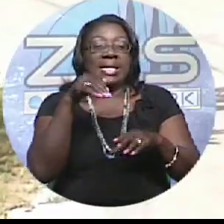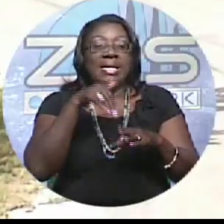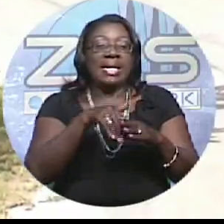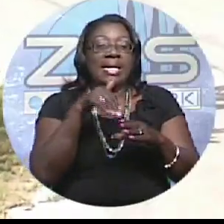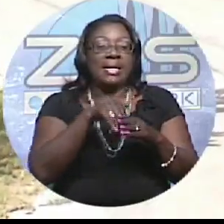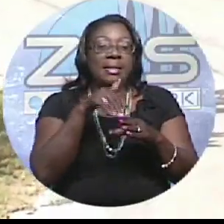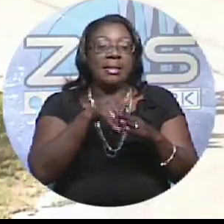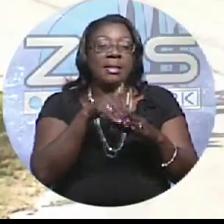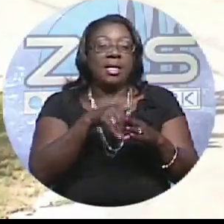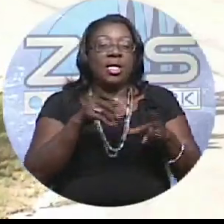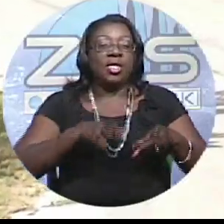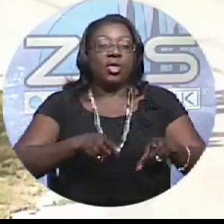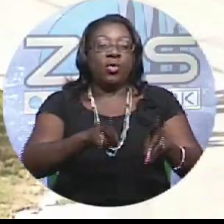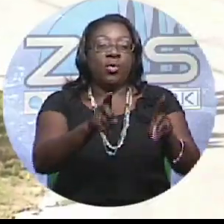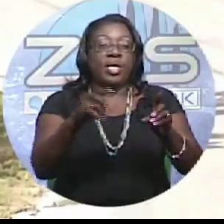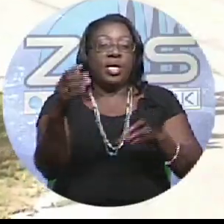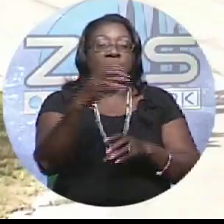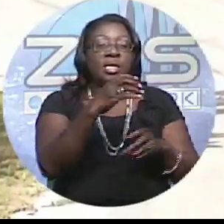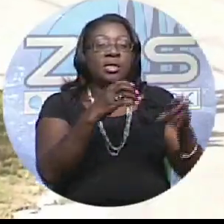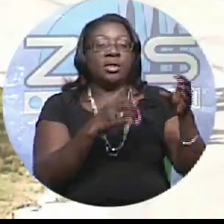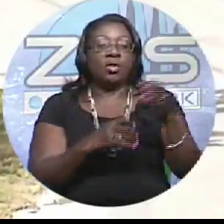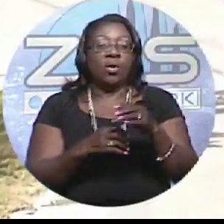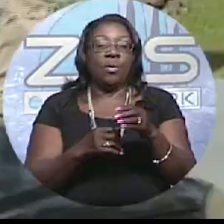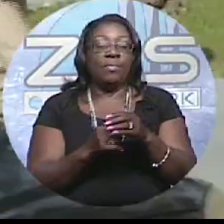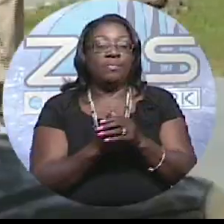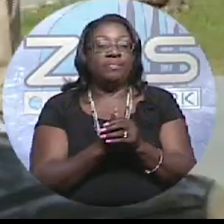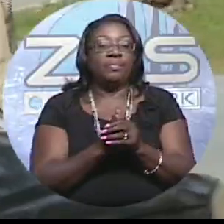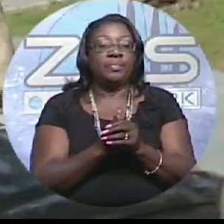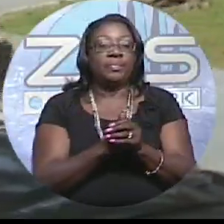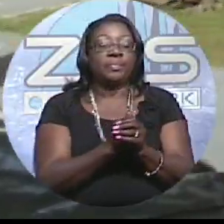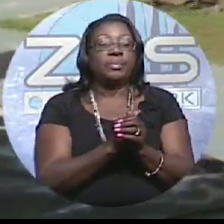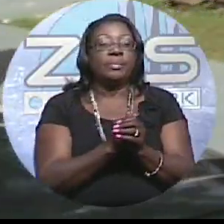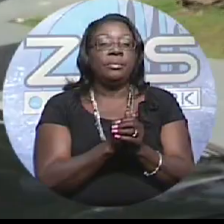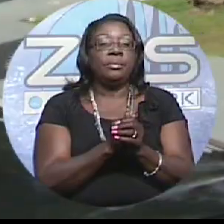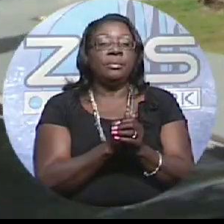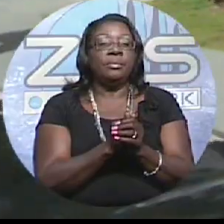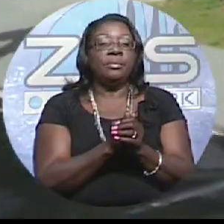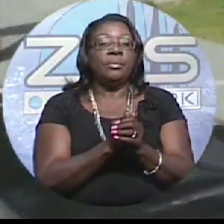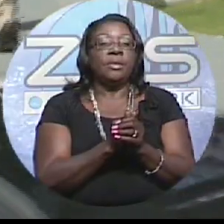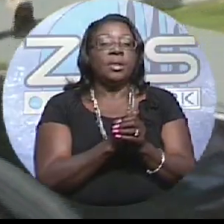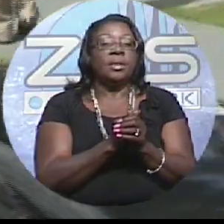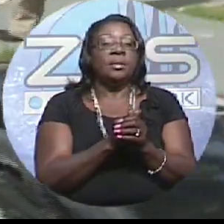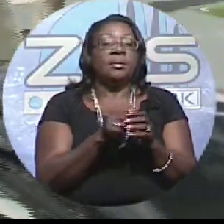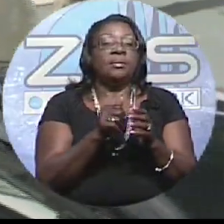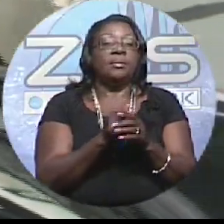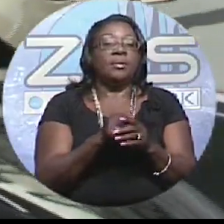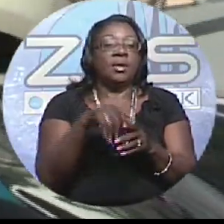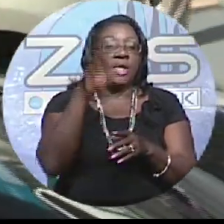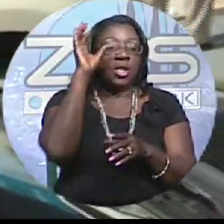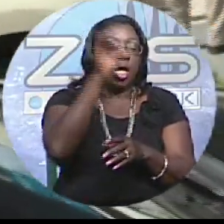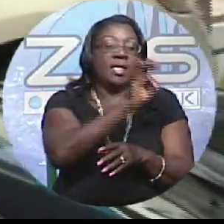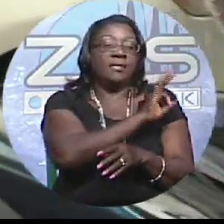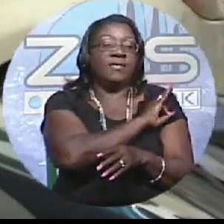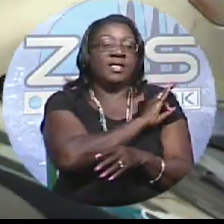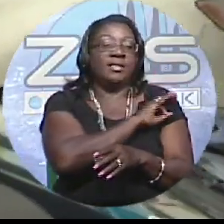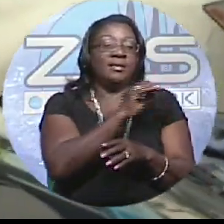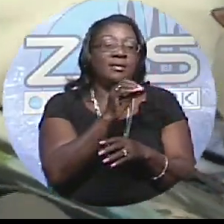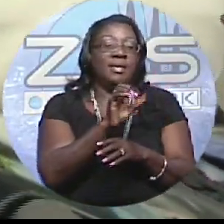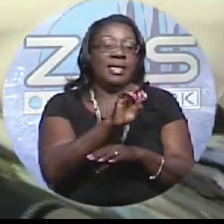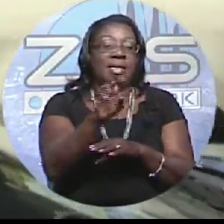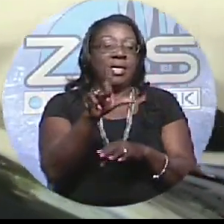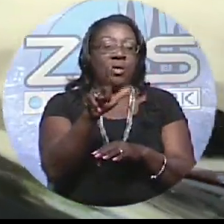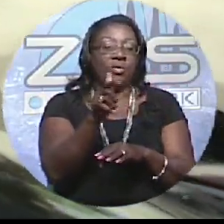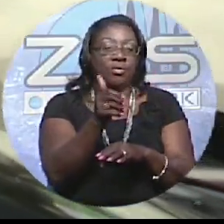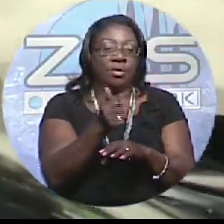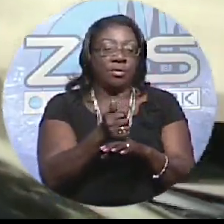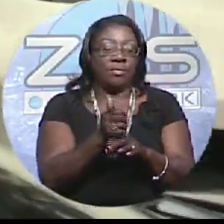until you get the okay from the police that you can come out to the streets again. In Eleuthera, covering Tropical Storm Erika for the ZNS News Network, I'm